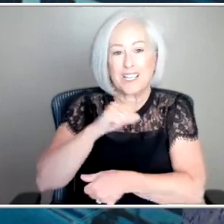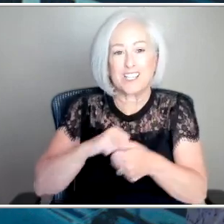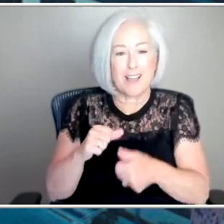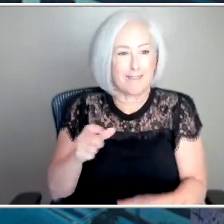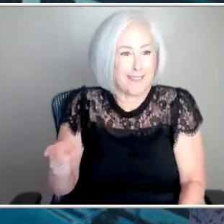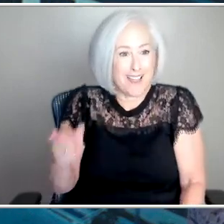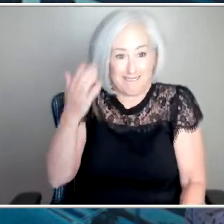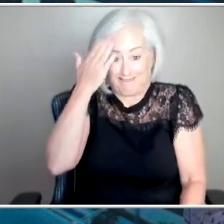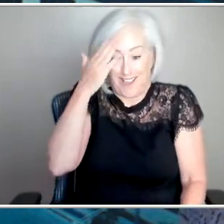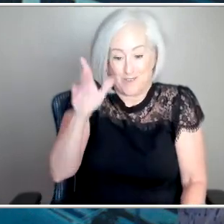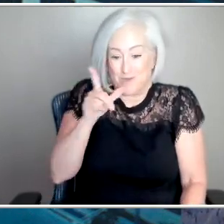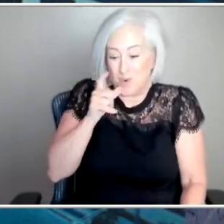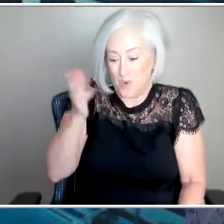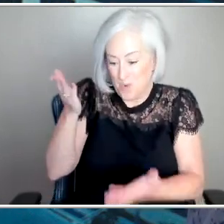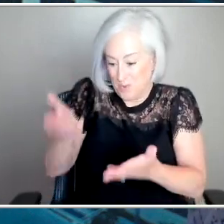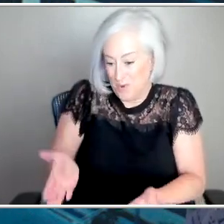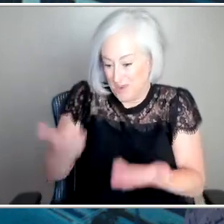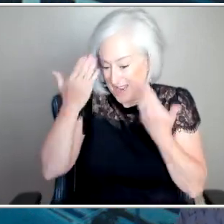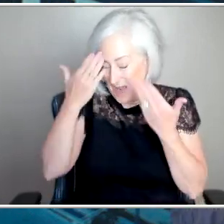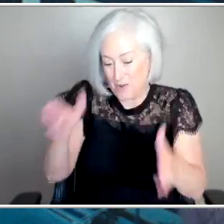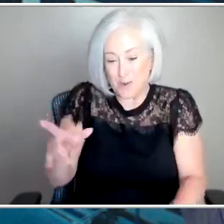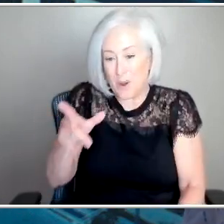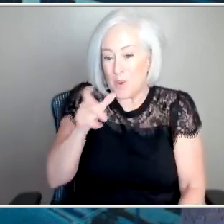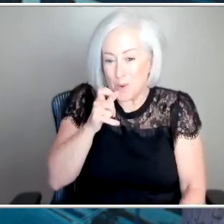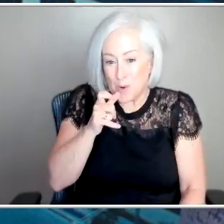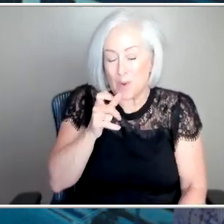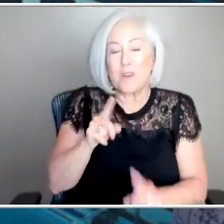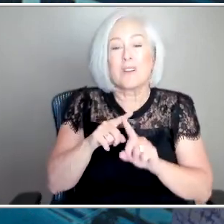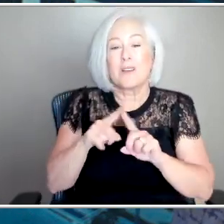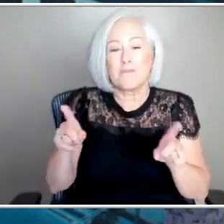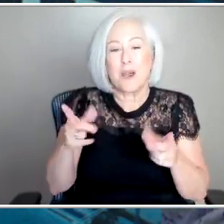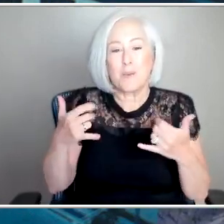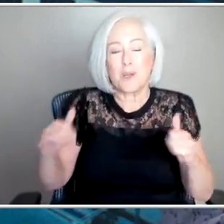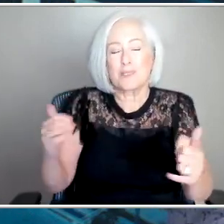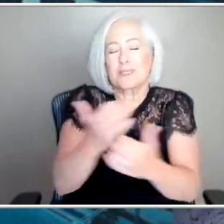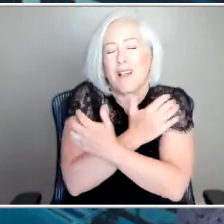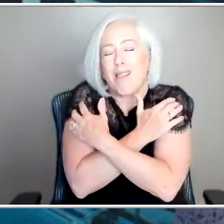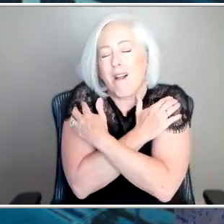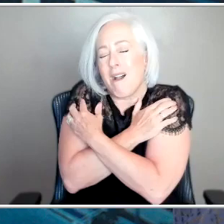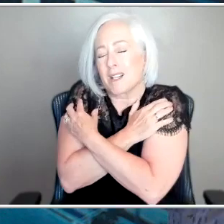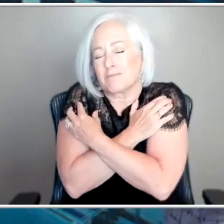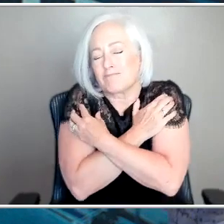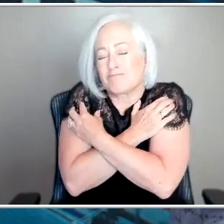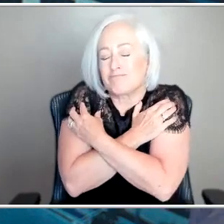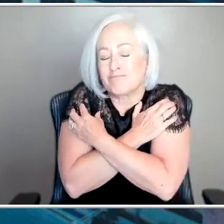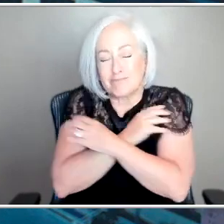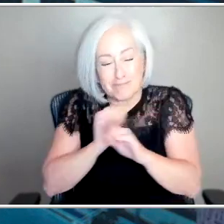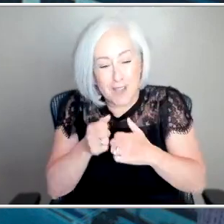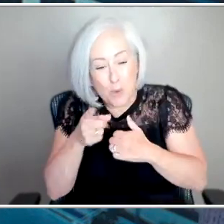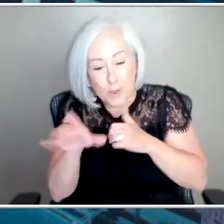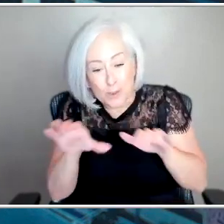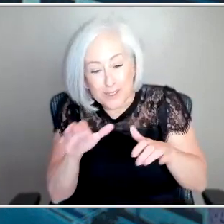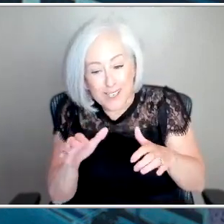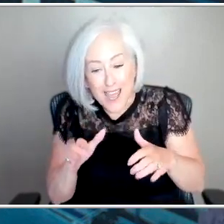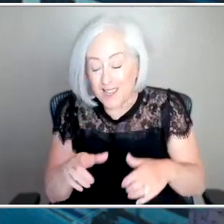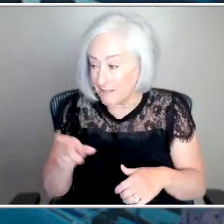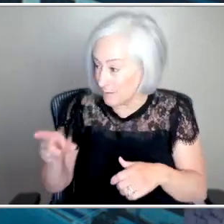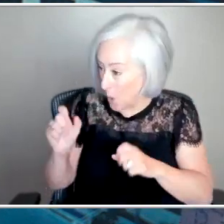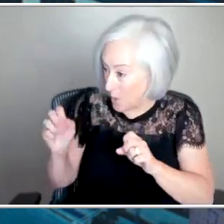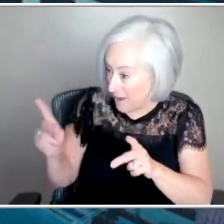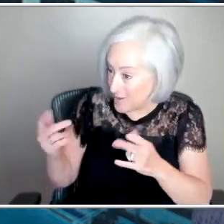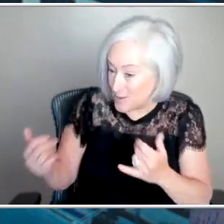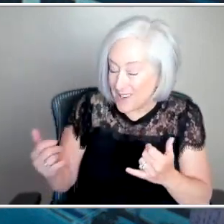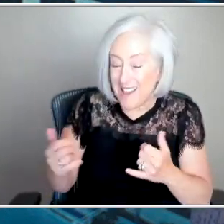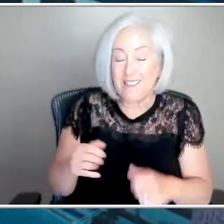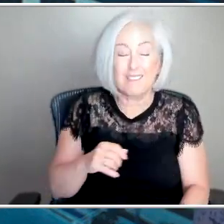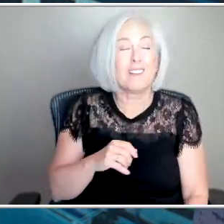them, I don't even know their name, but we still would hug each other. Are you okay today? How are you? So it